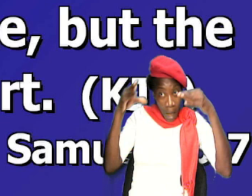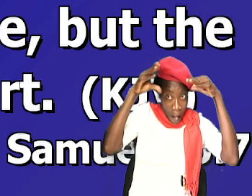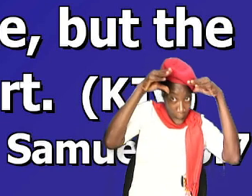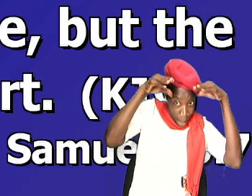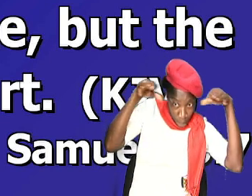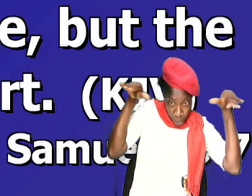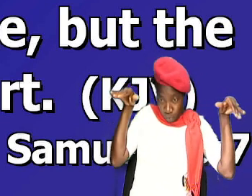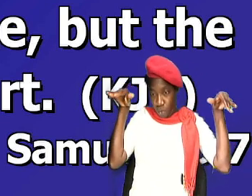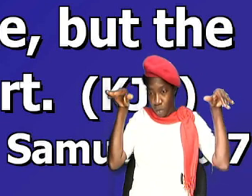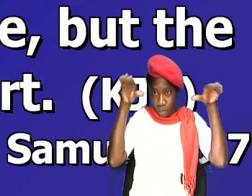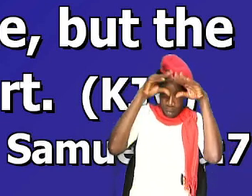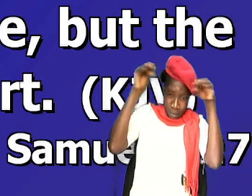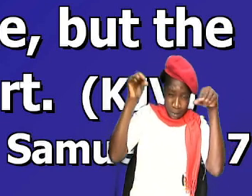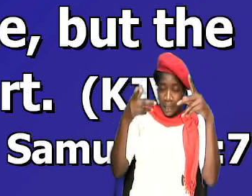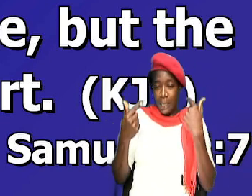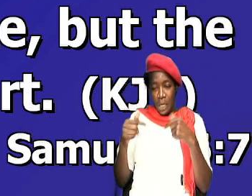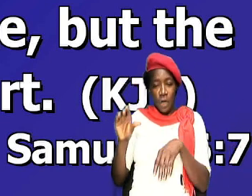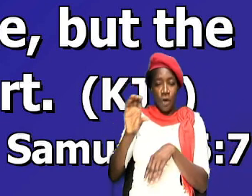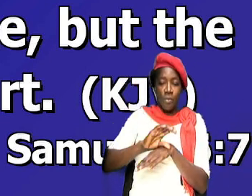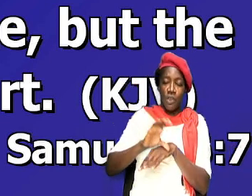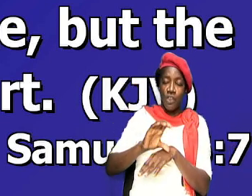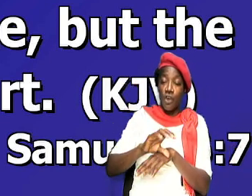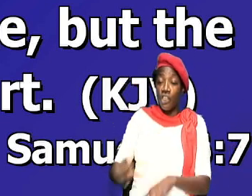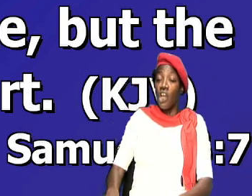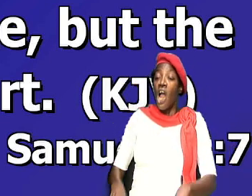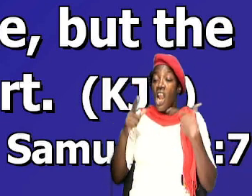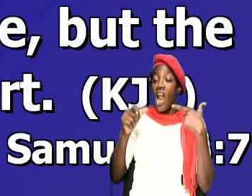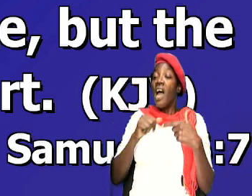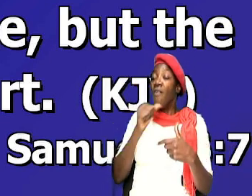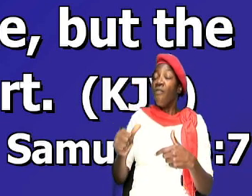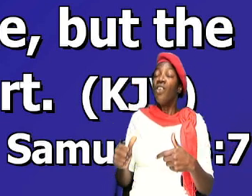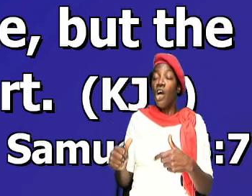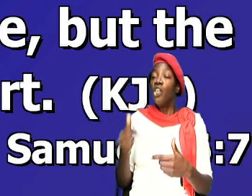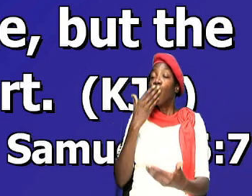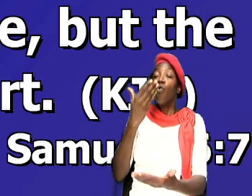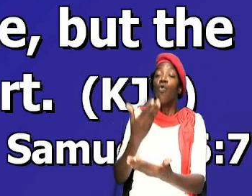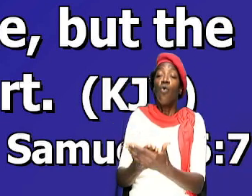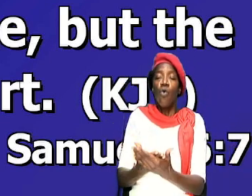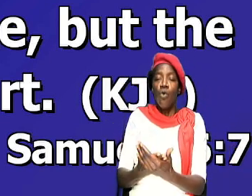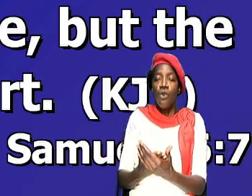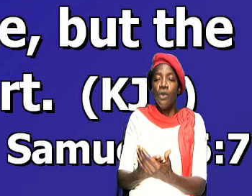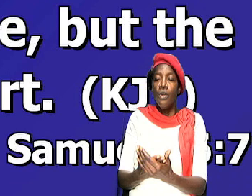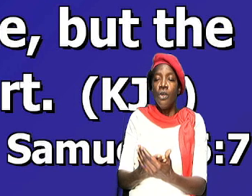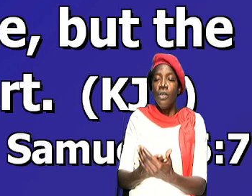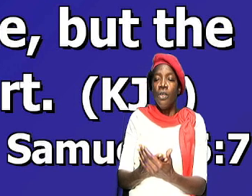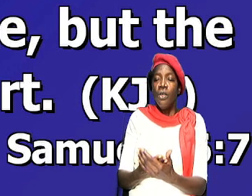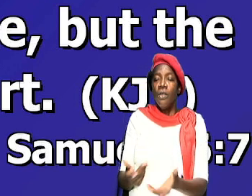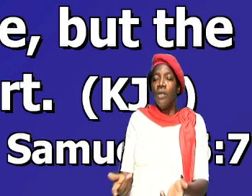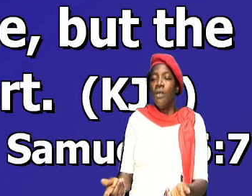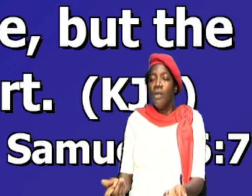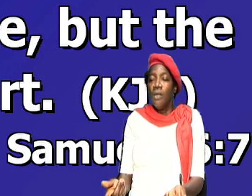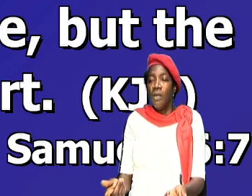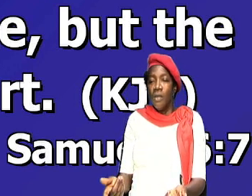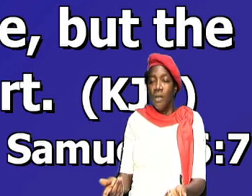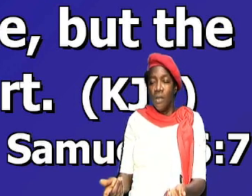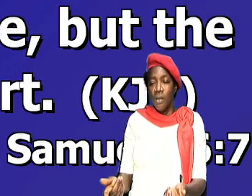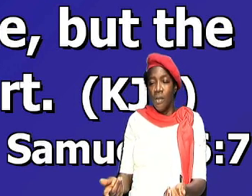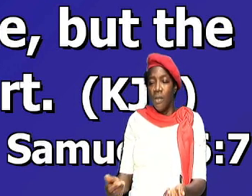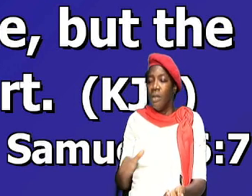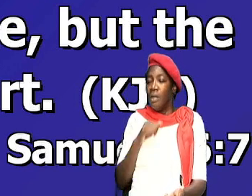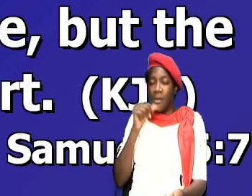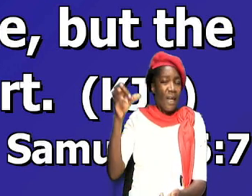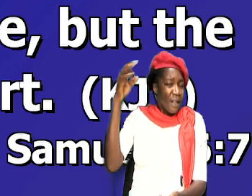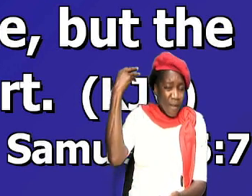come to church, you know, and our life is not at the place, right? So when we come, we, and I say that we're not